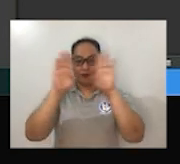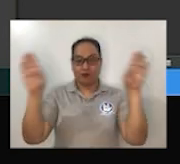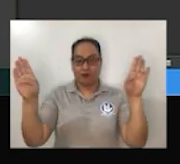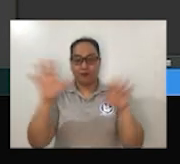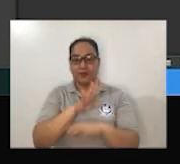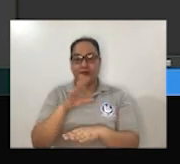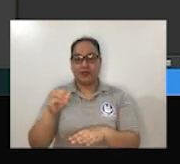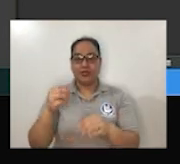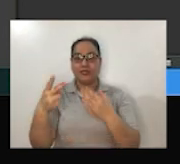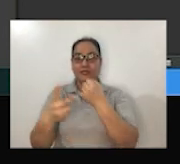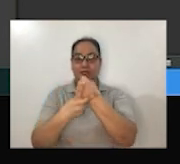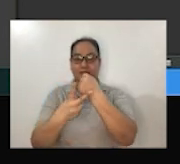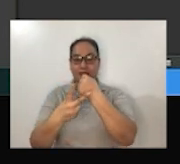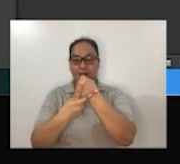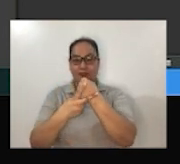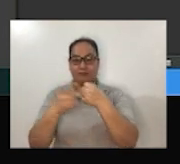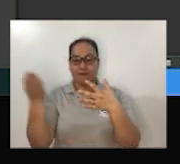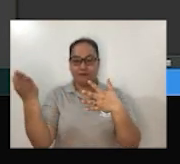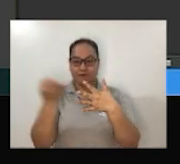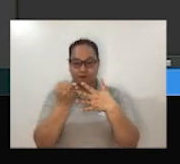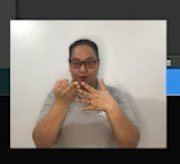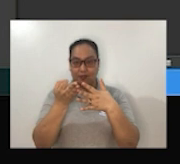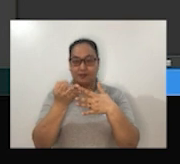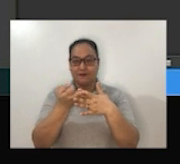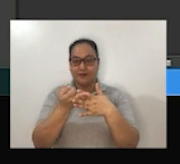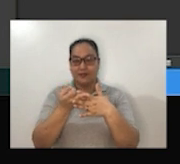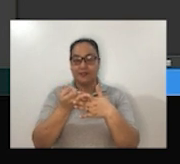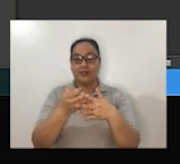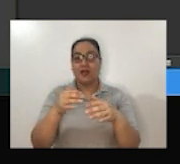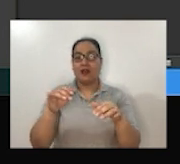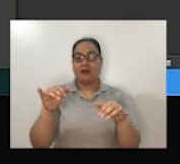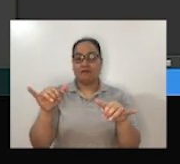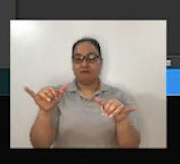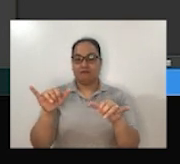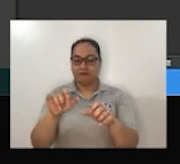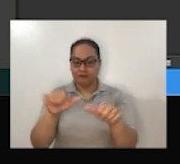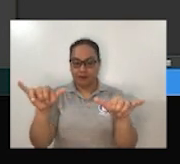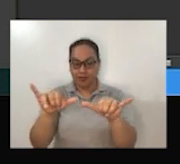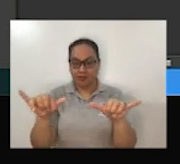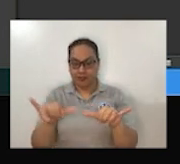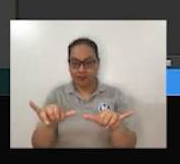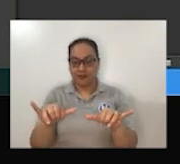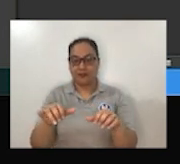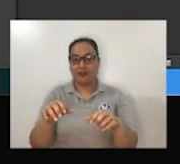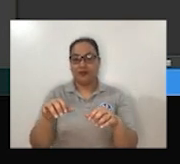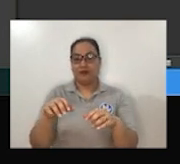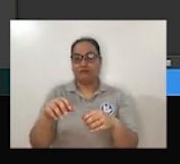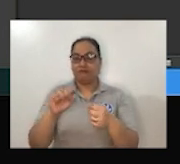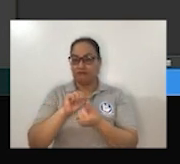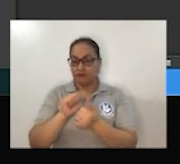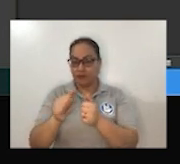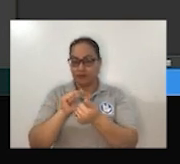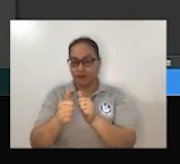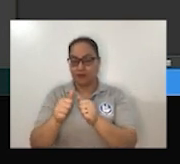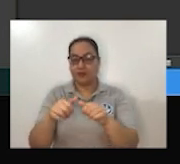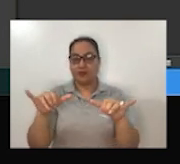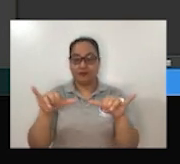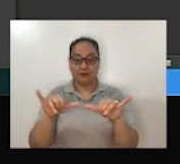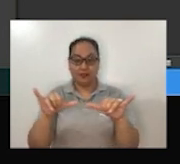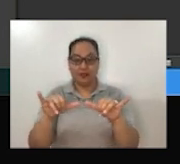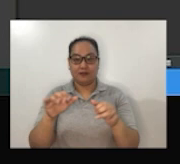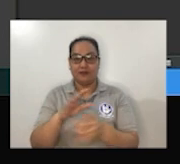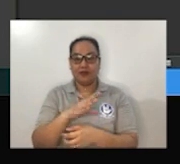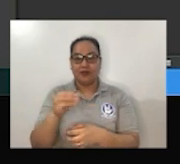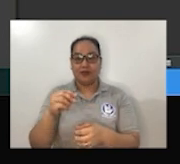open and save files, adjust the canvas size, and to also access some of editing